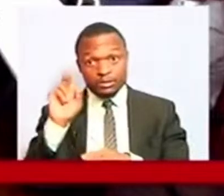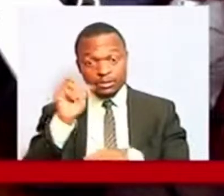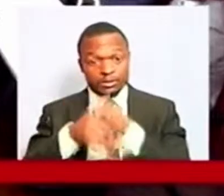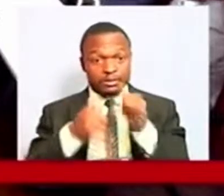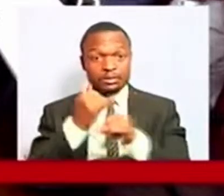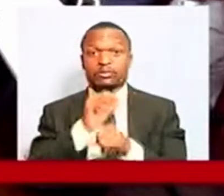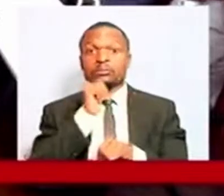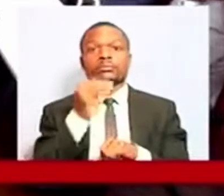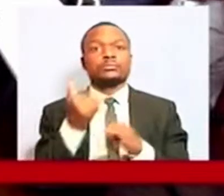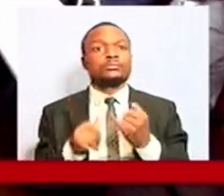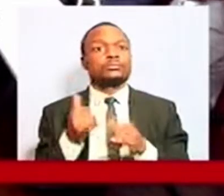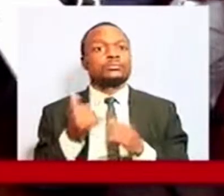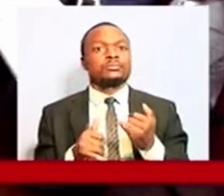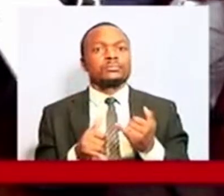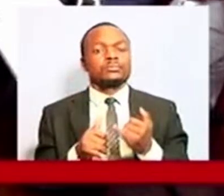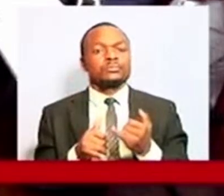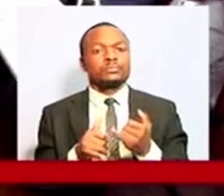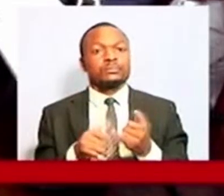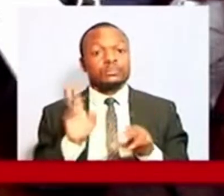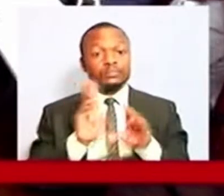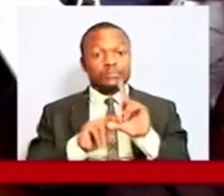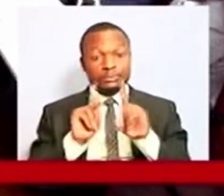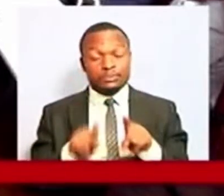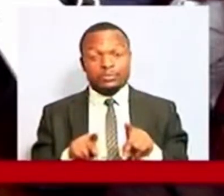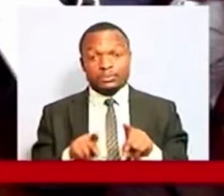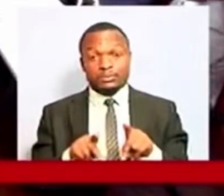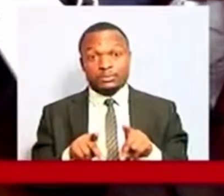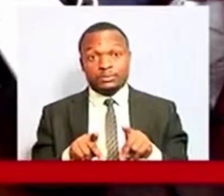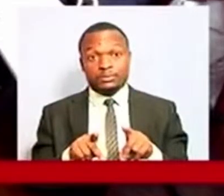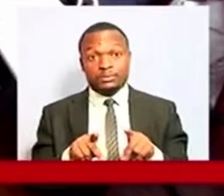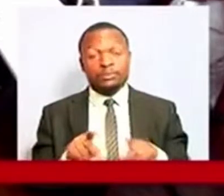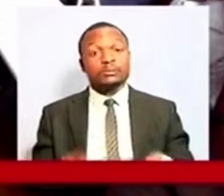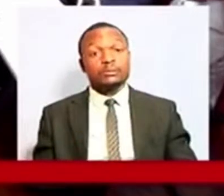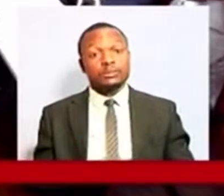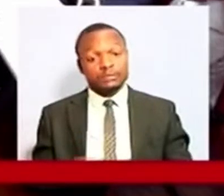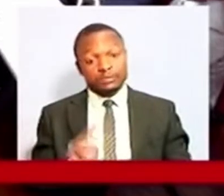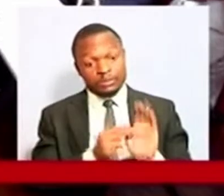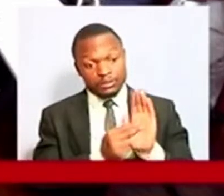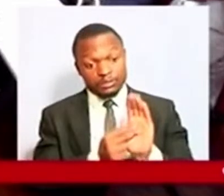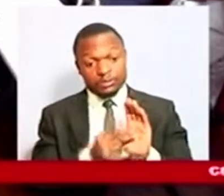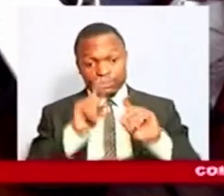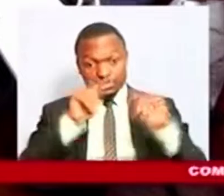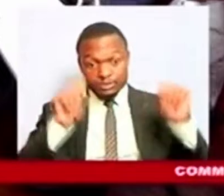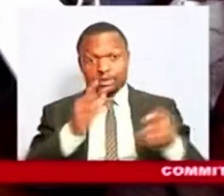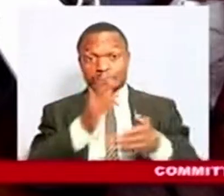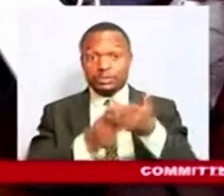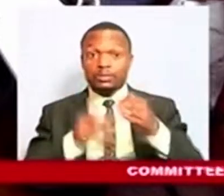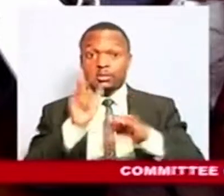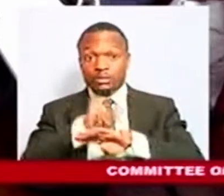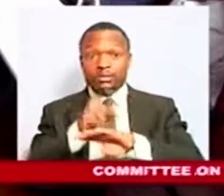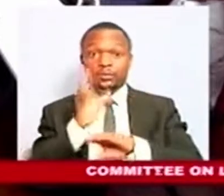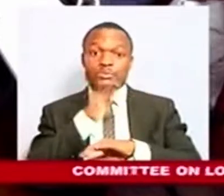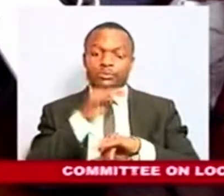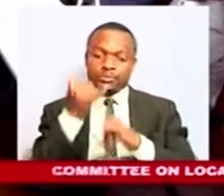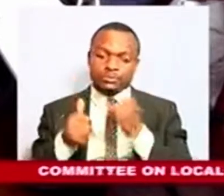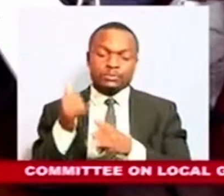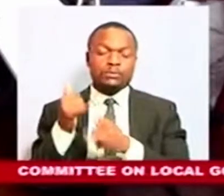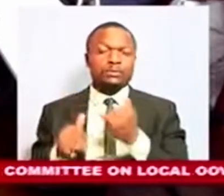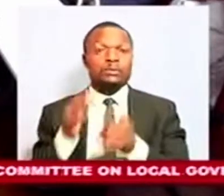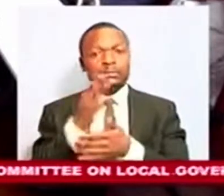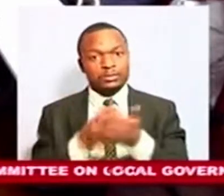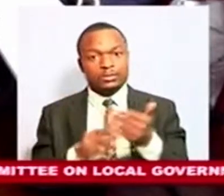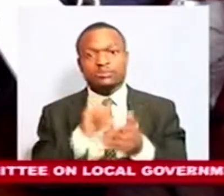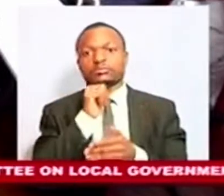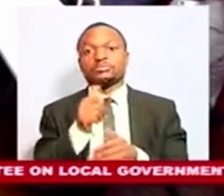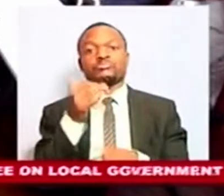haven't completed? Chair, as Malaki, we have integrated in the table, some projects have been completed, then some they are